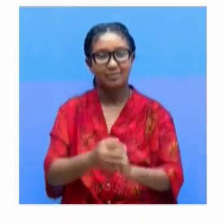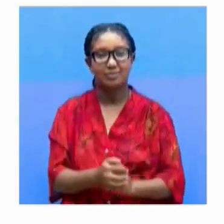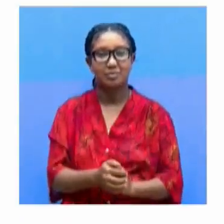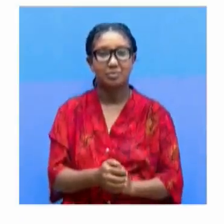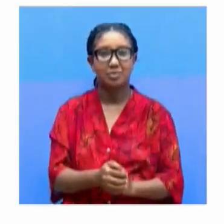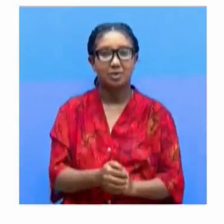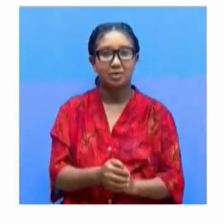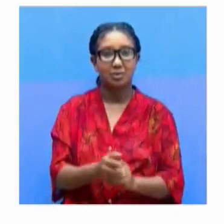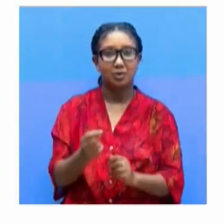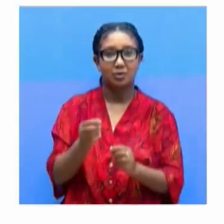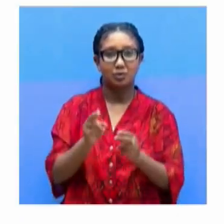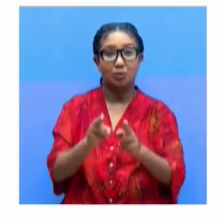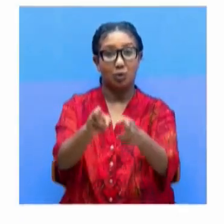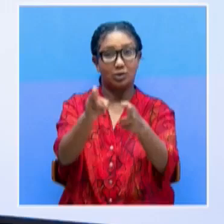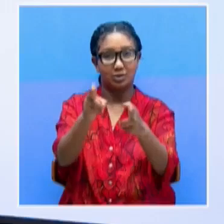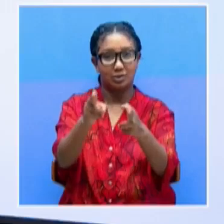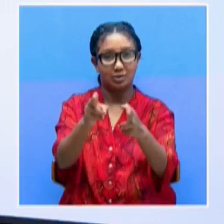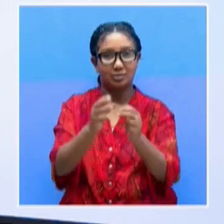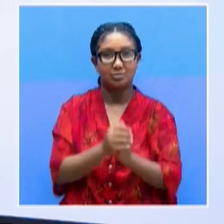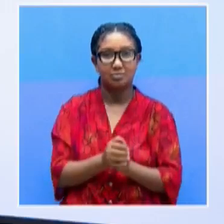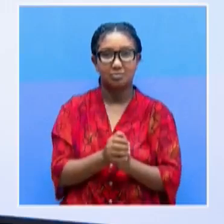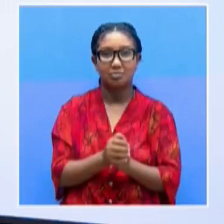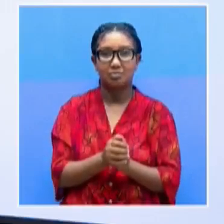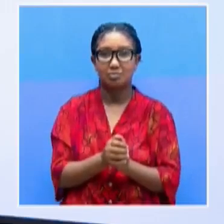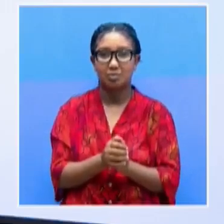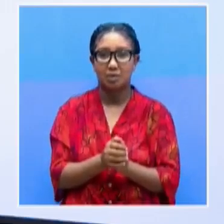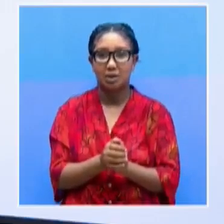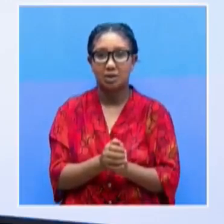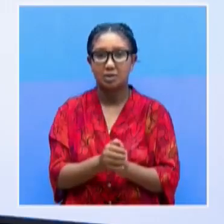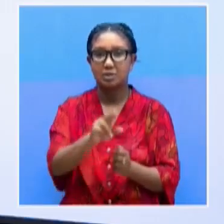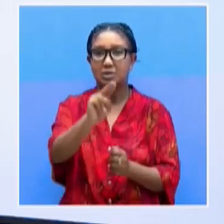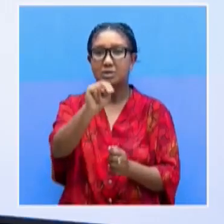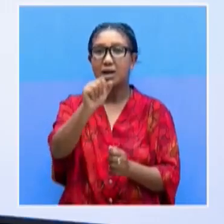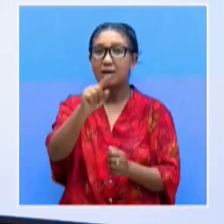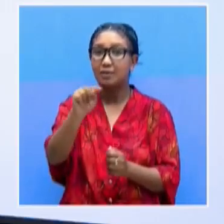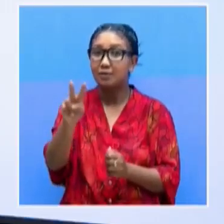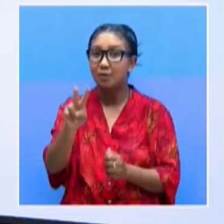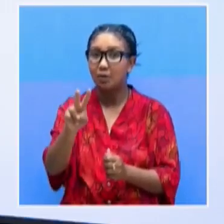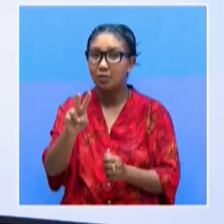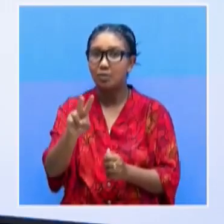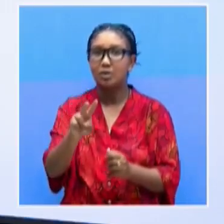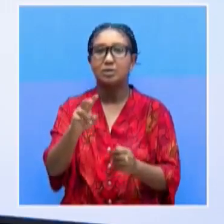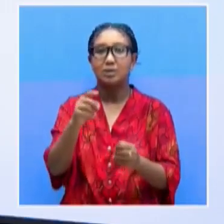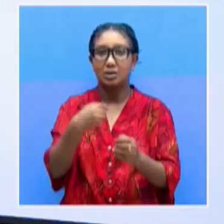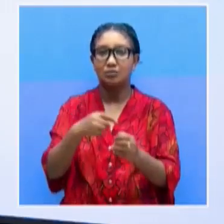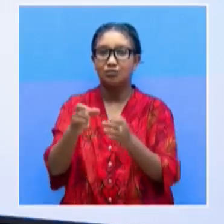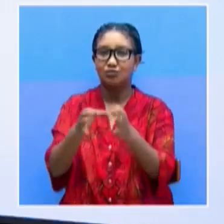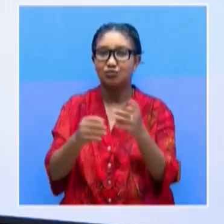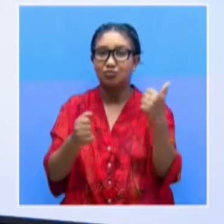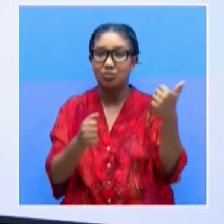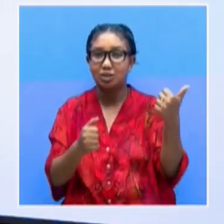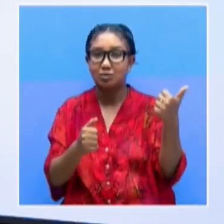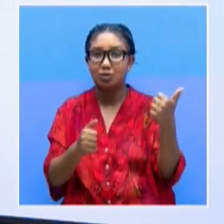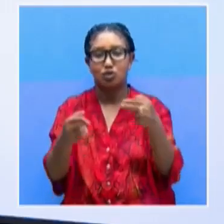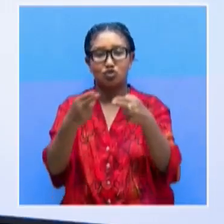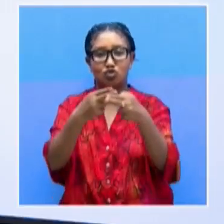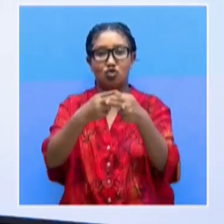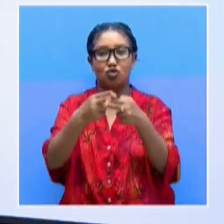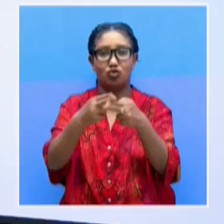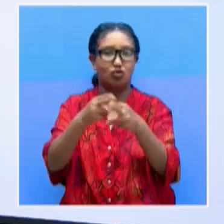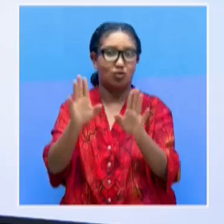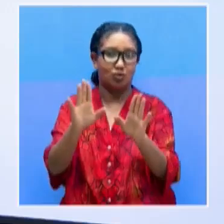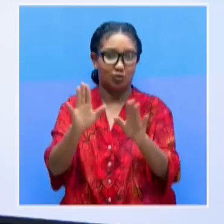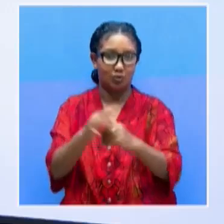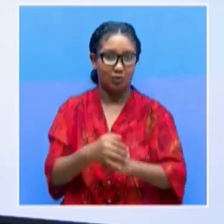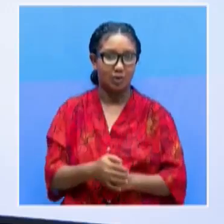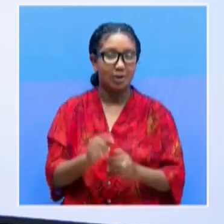Since we are talking about not narrative essay, this time it is narrative paragraph. So what we mention here are the short parts,